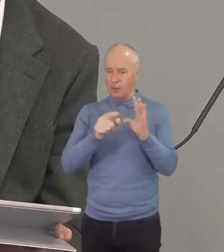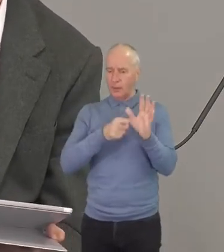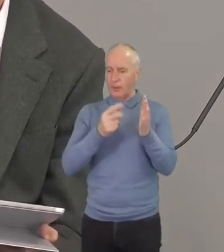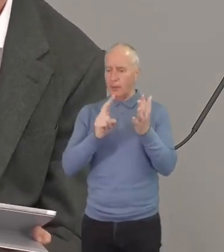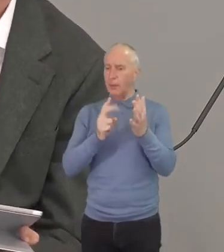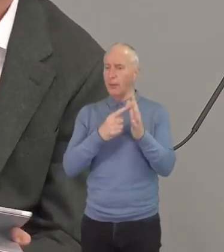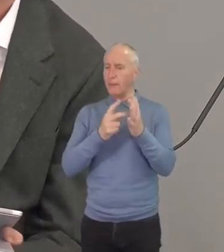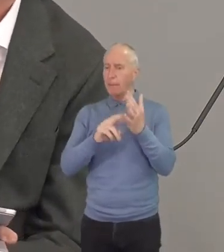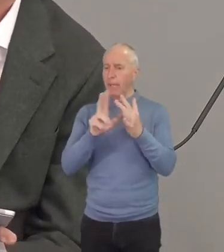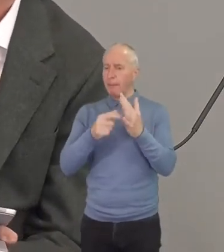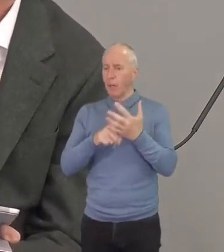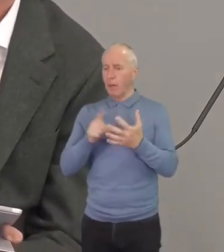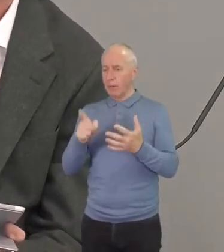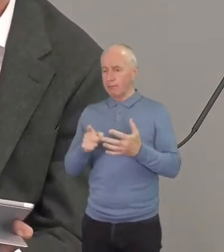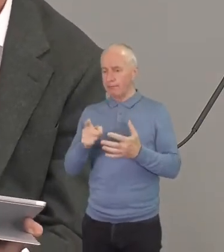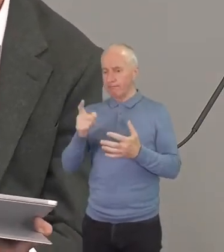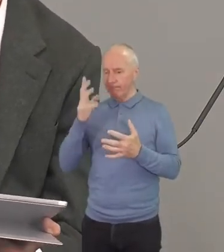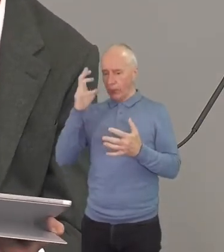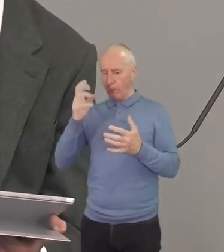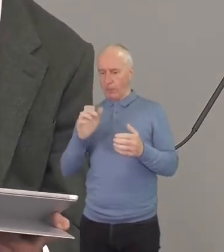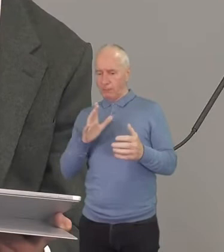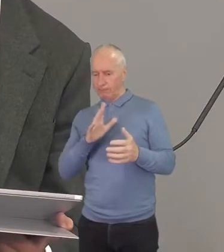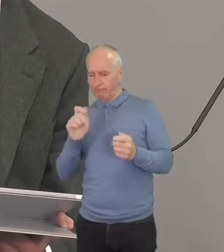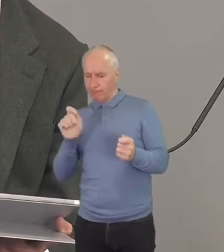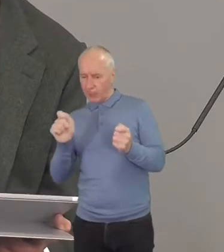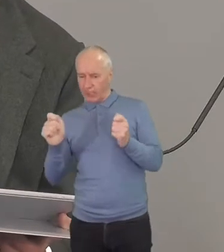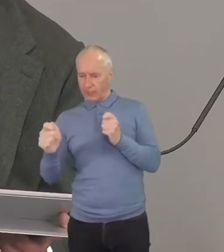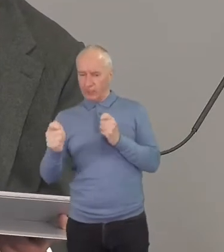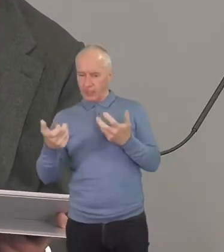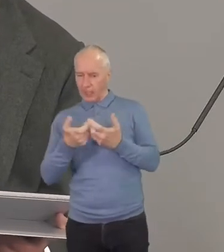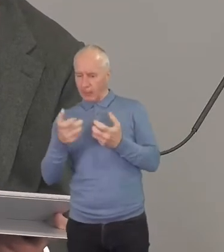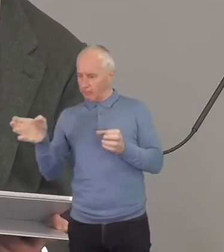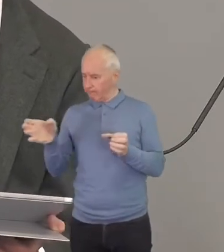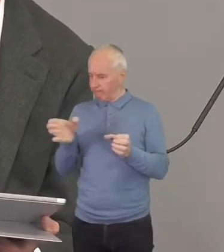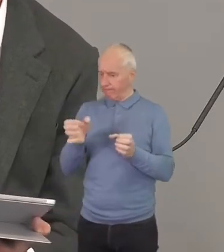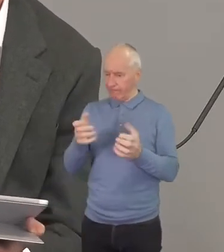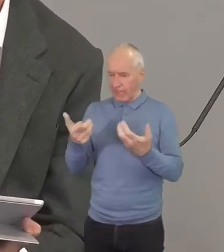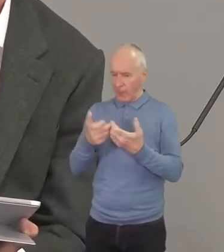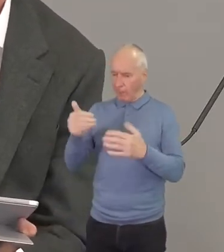affected your work there? Steve, can I pass this one over to you?